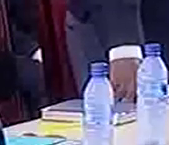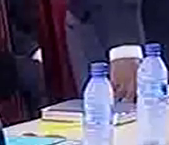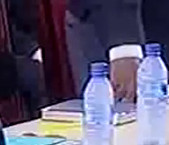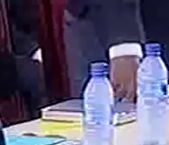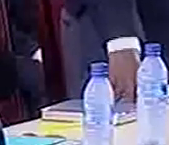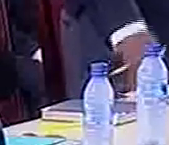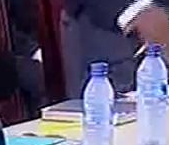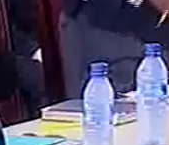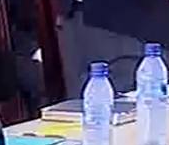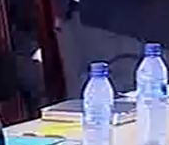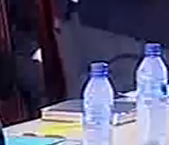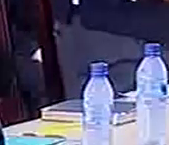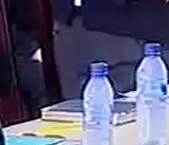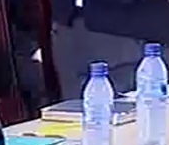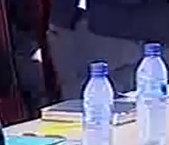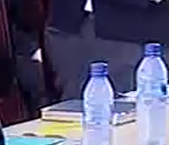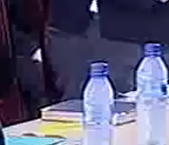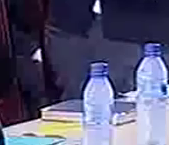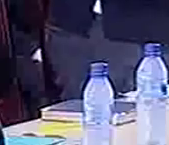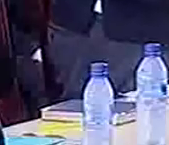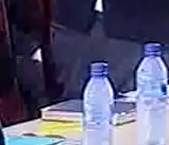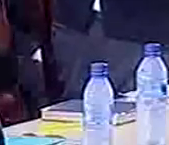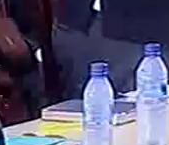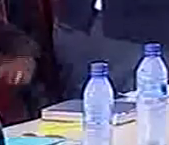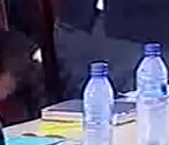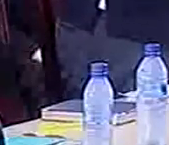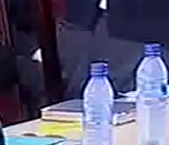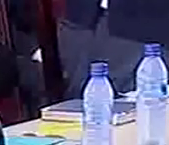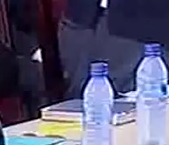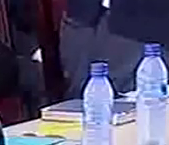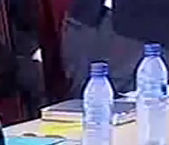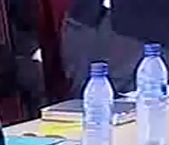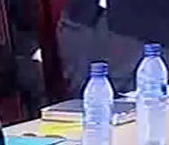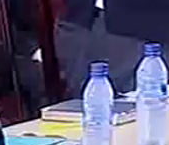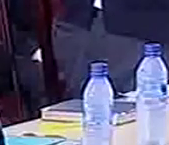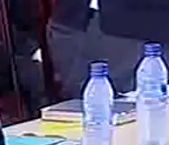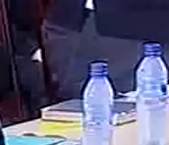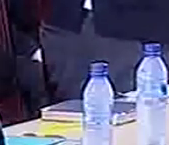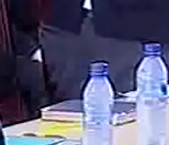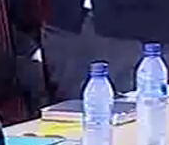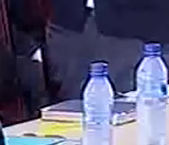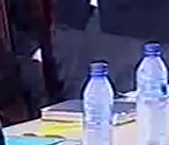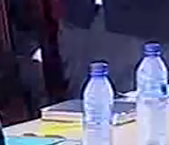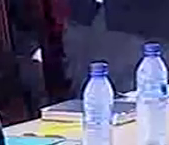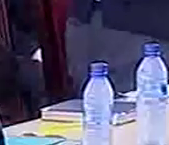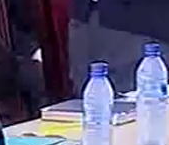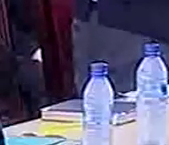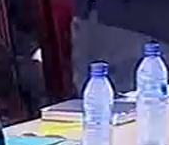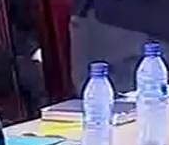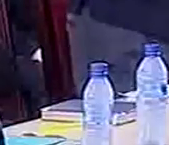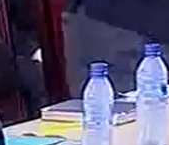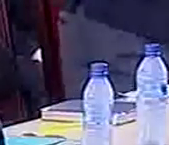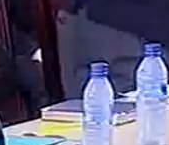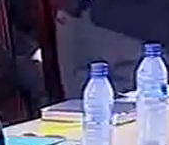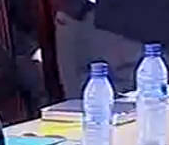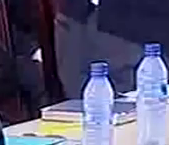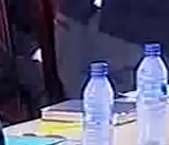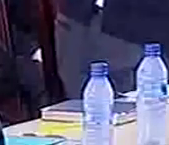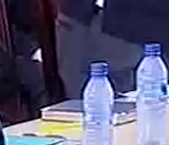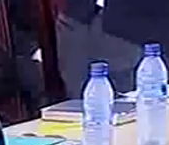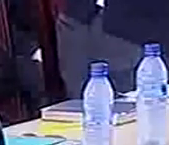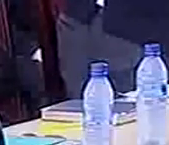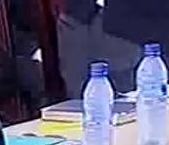how my lord, the Chief Justice, described it. That is almost arbitrary. So one should be very careful when you are faced with